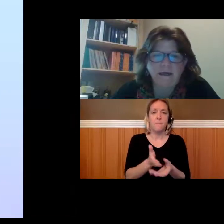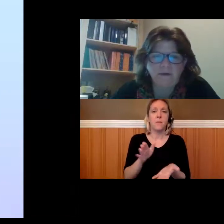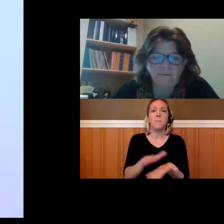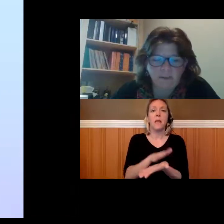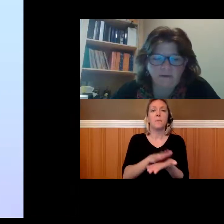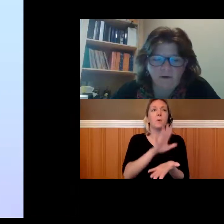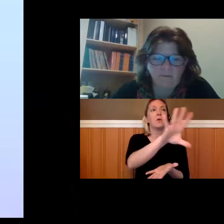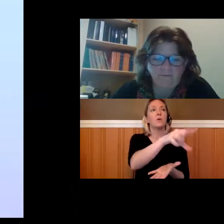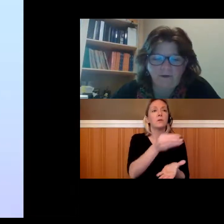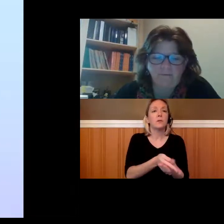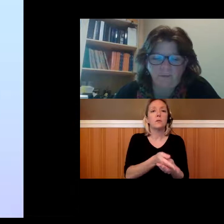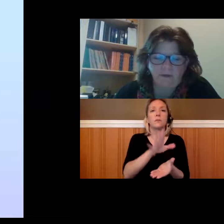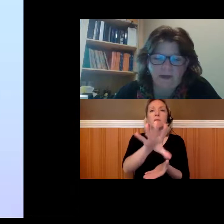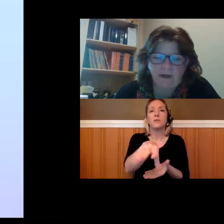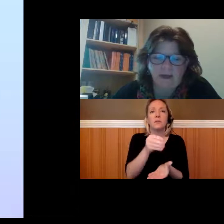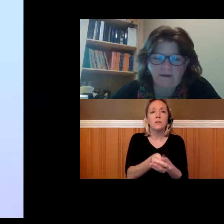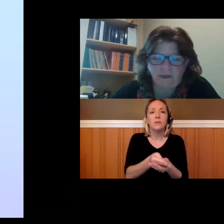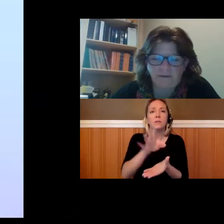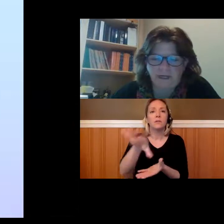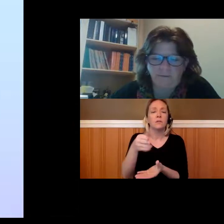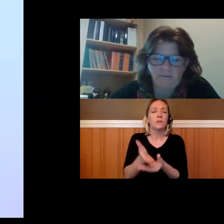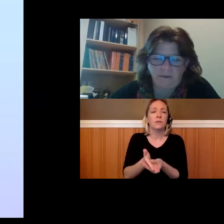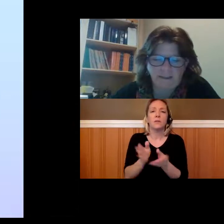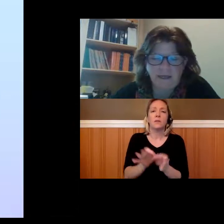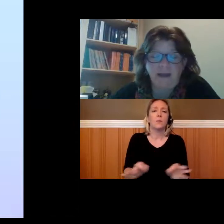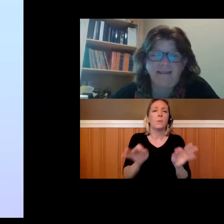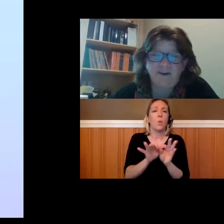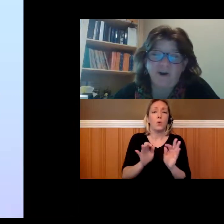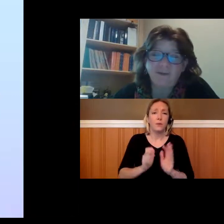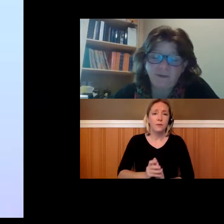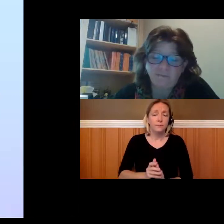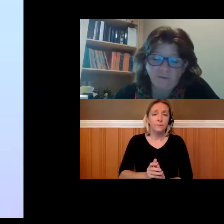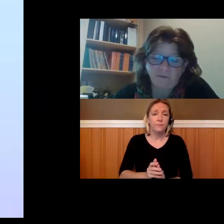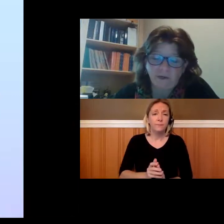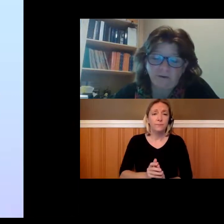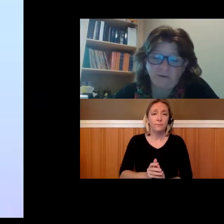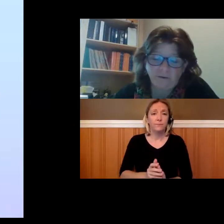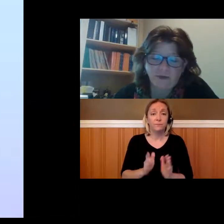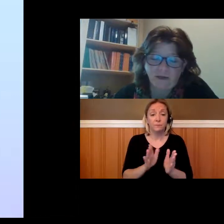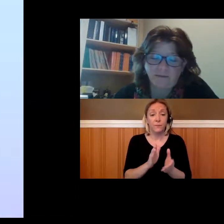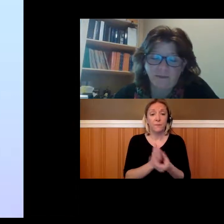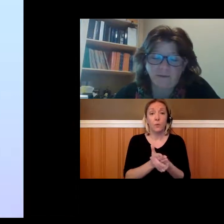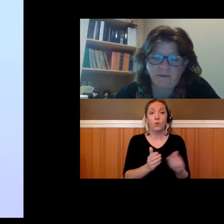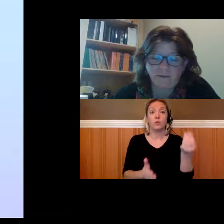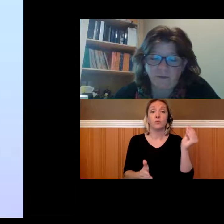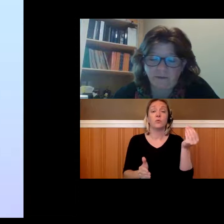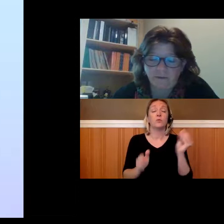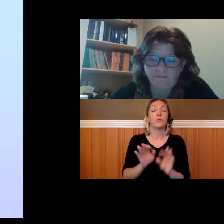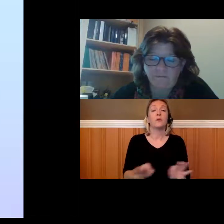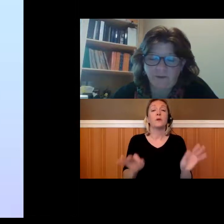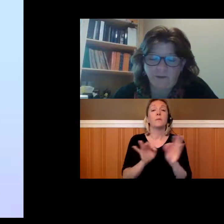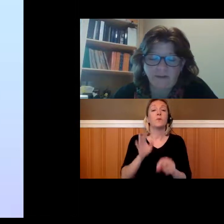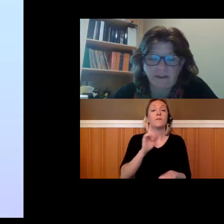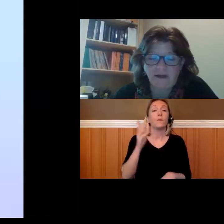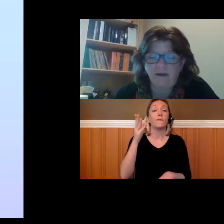to be very important at your child's IEP meetings. It could also be important when you're talking to potential employers, when your child's